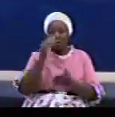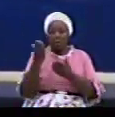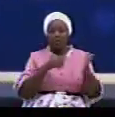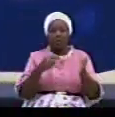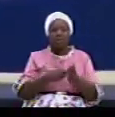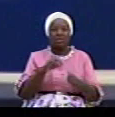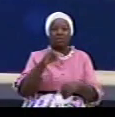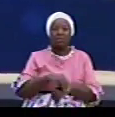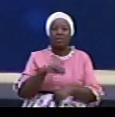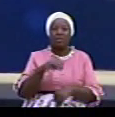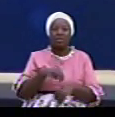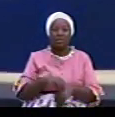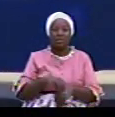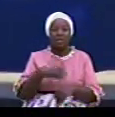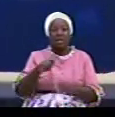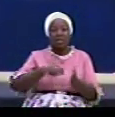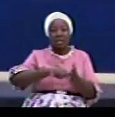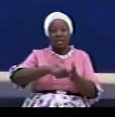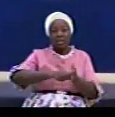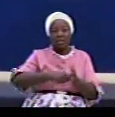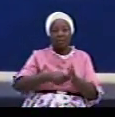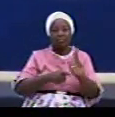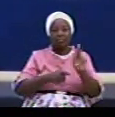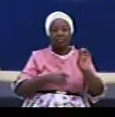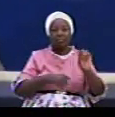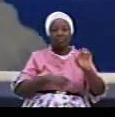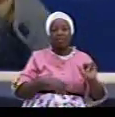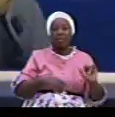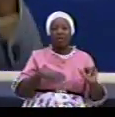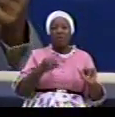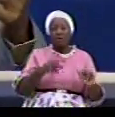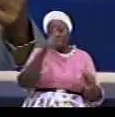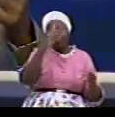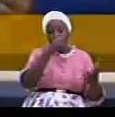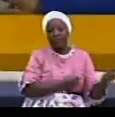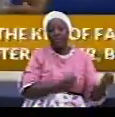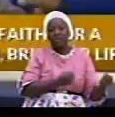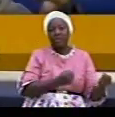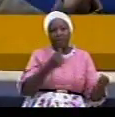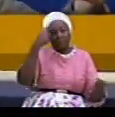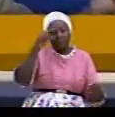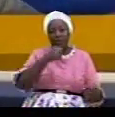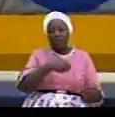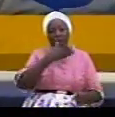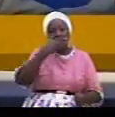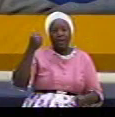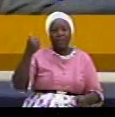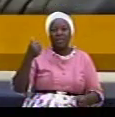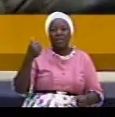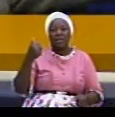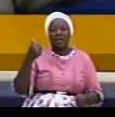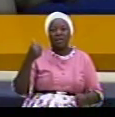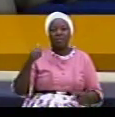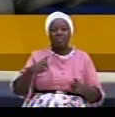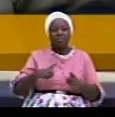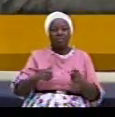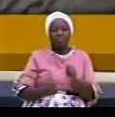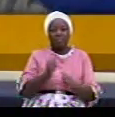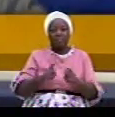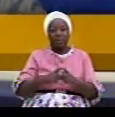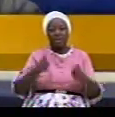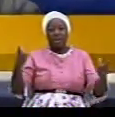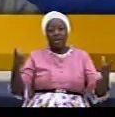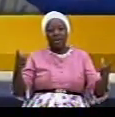message, the key of faith for a better, bigger,